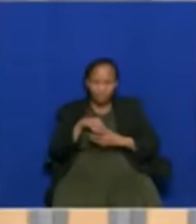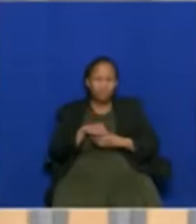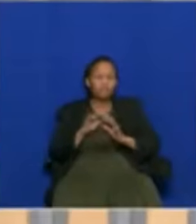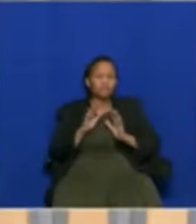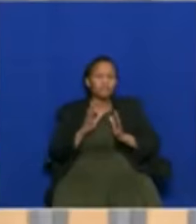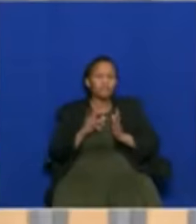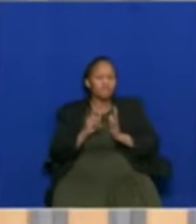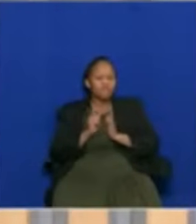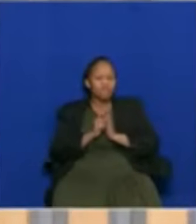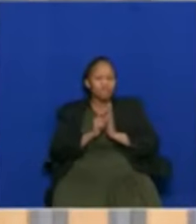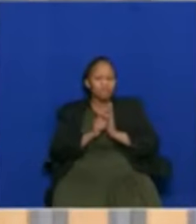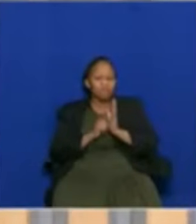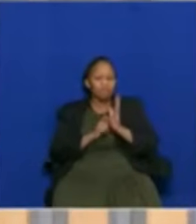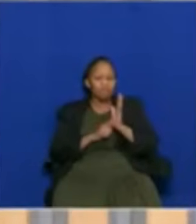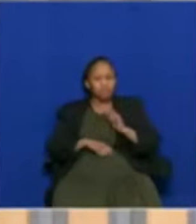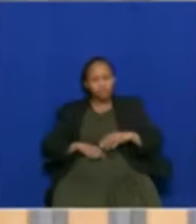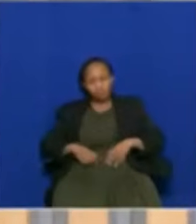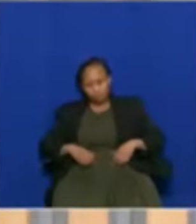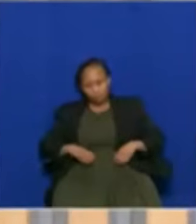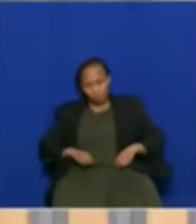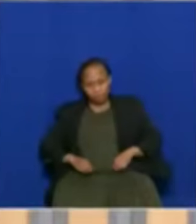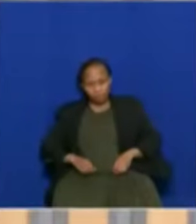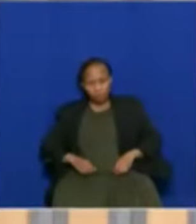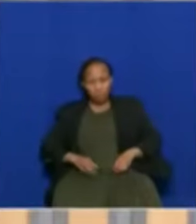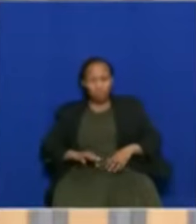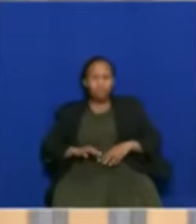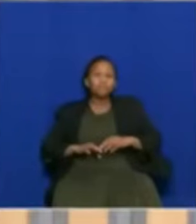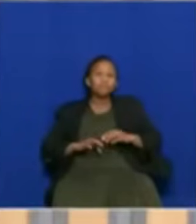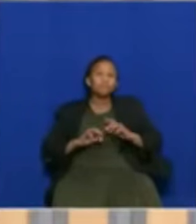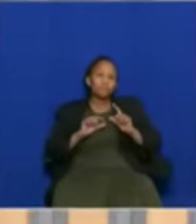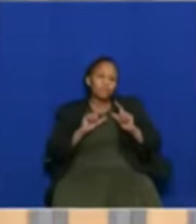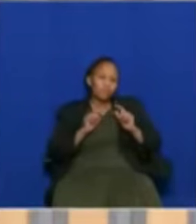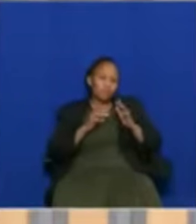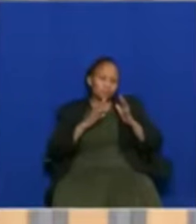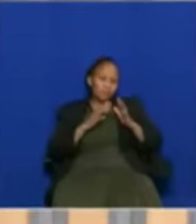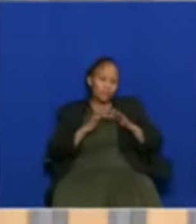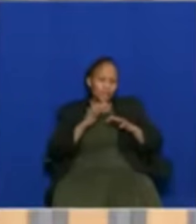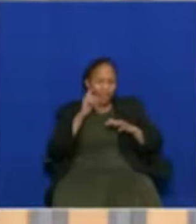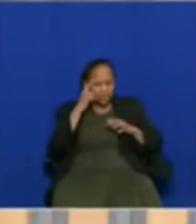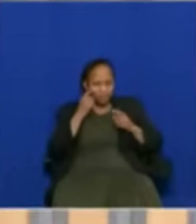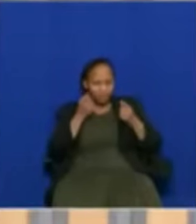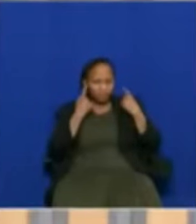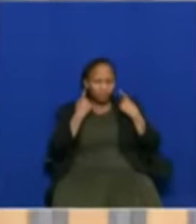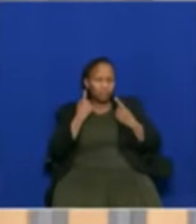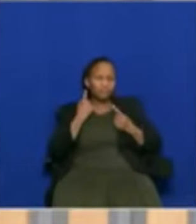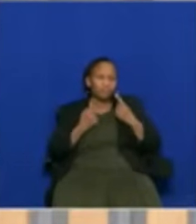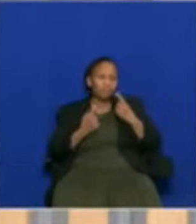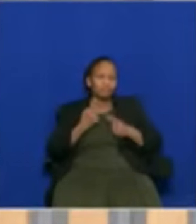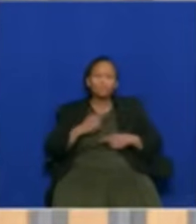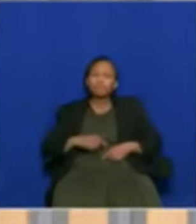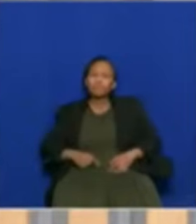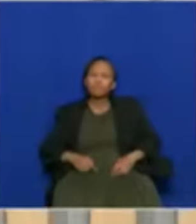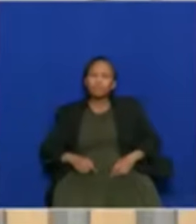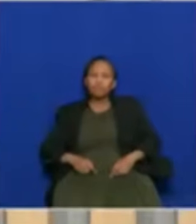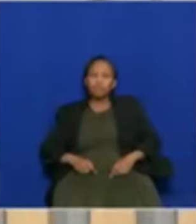we're missing each other somewhere. Yes, please, let's meet each other.